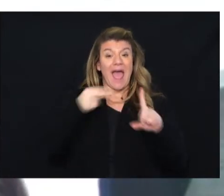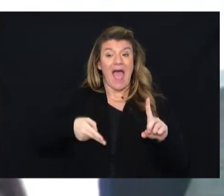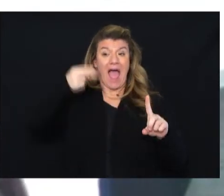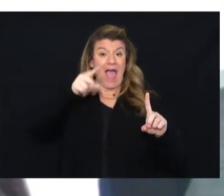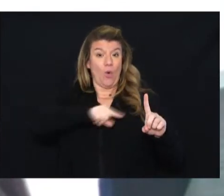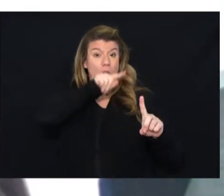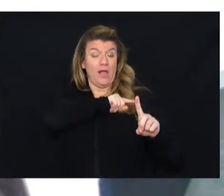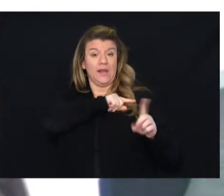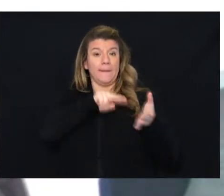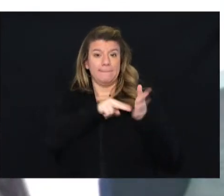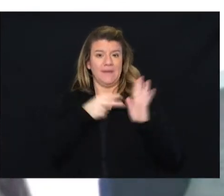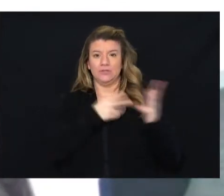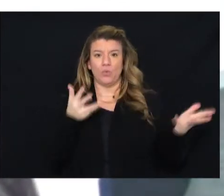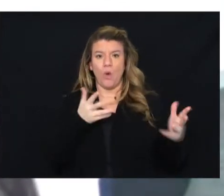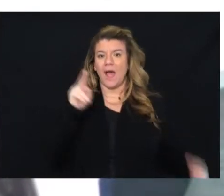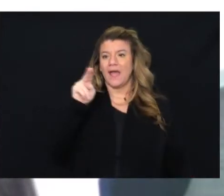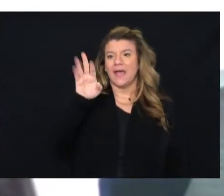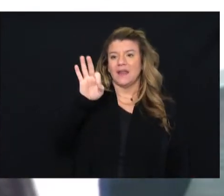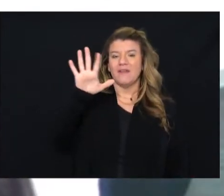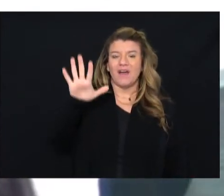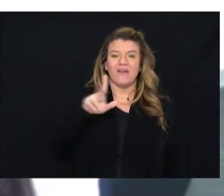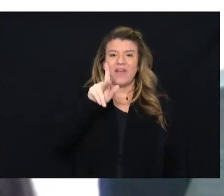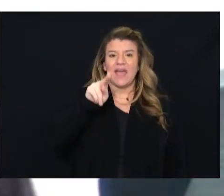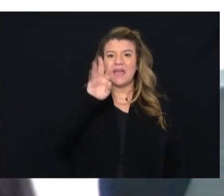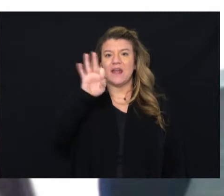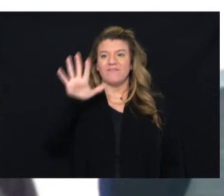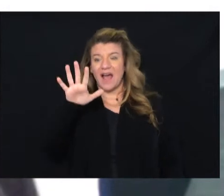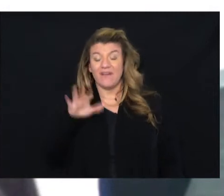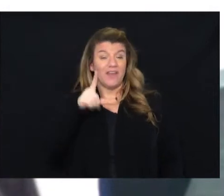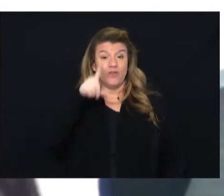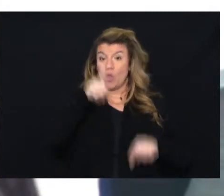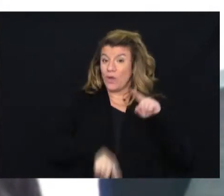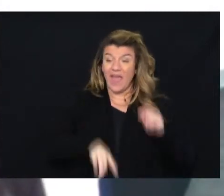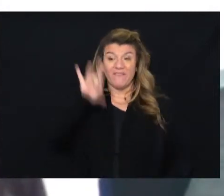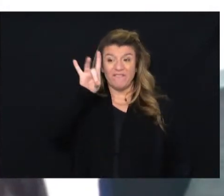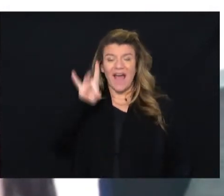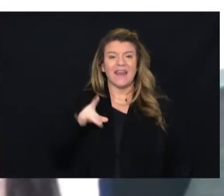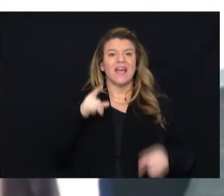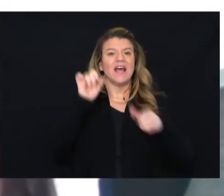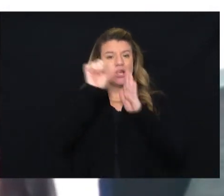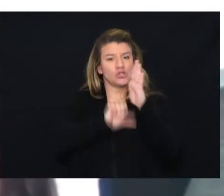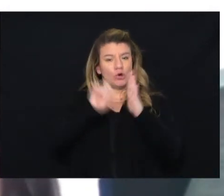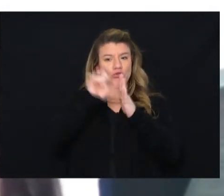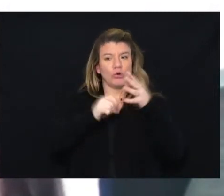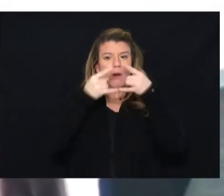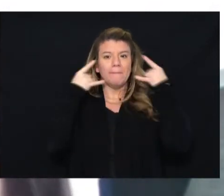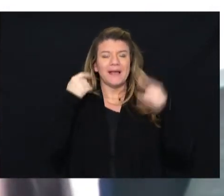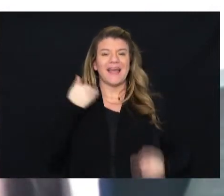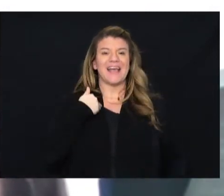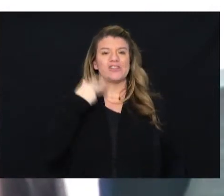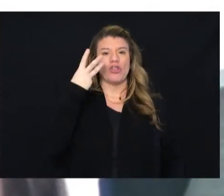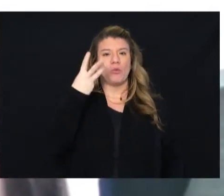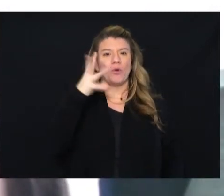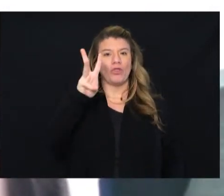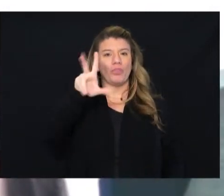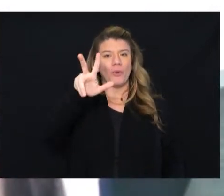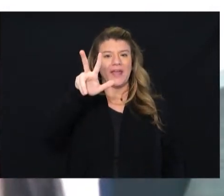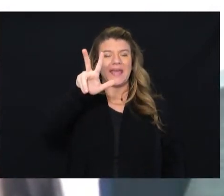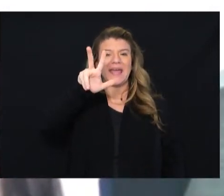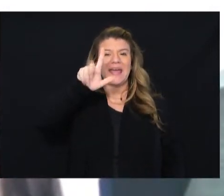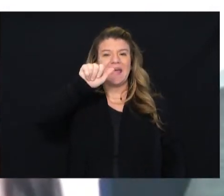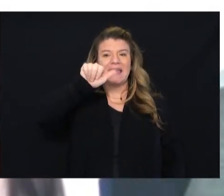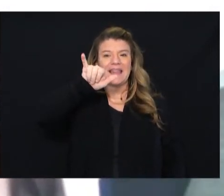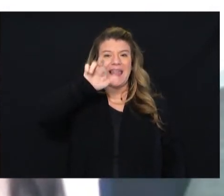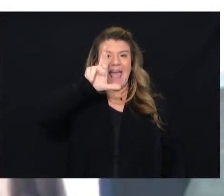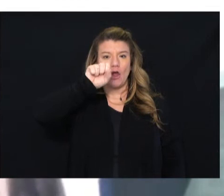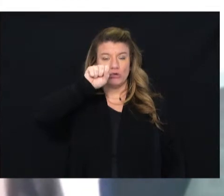be an N95 or KN95, or if you can't find those, a surgical mask, which has 3 layers. We also encourage that